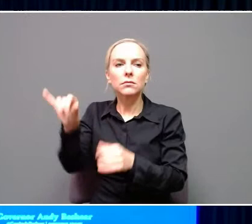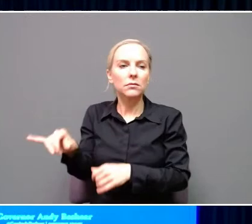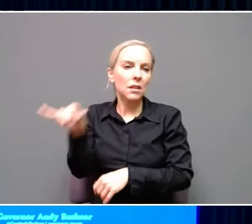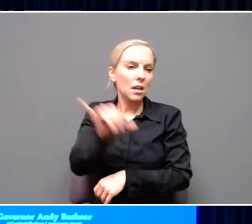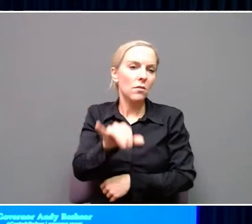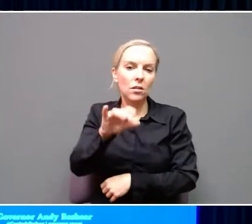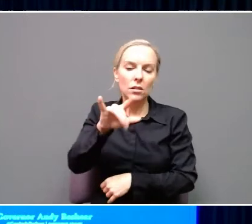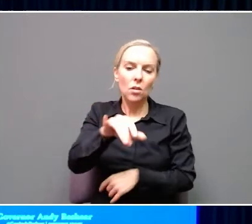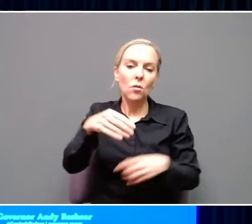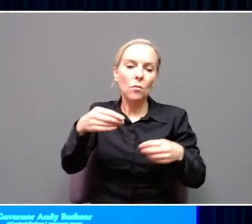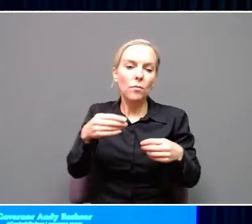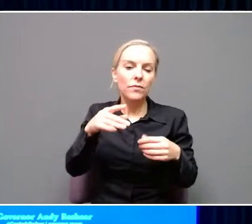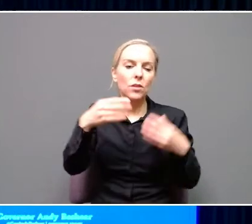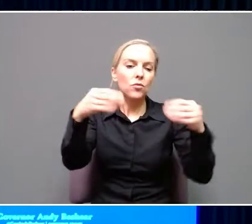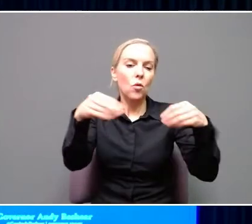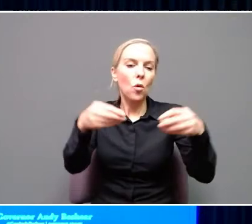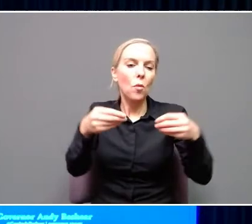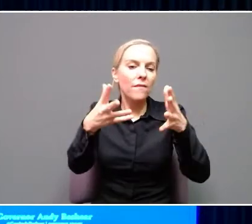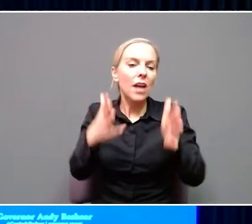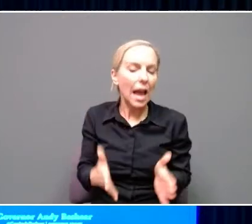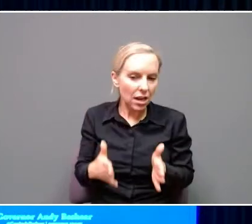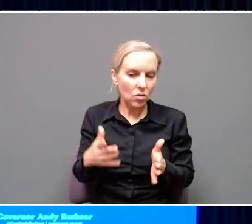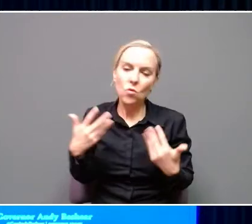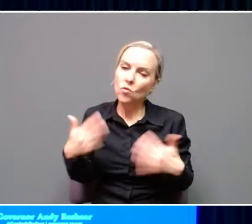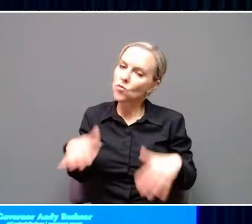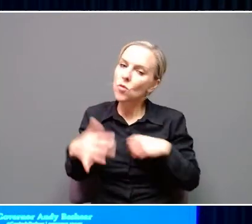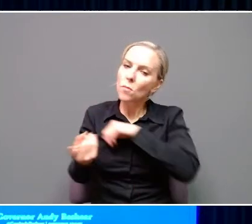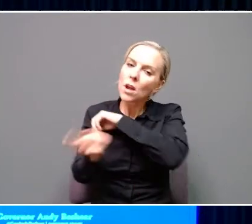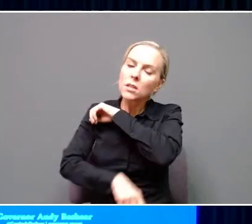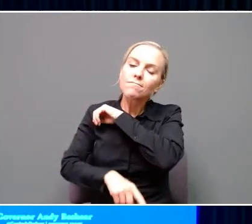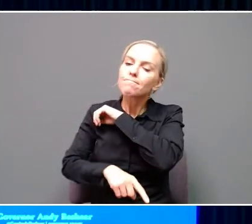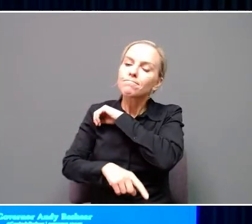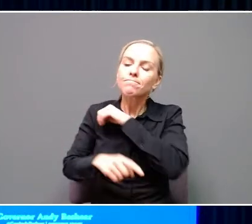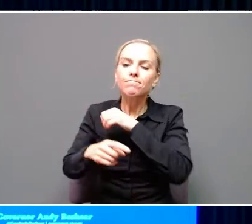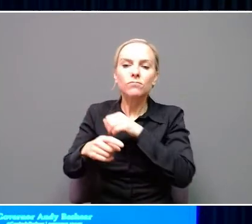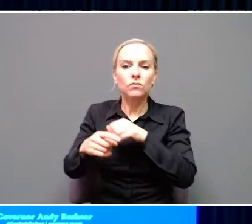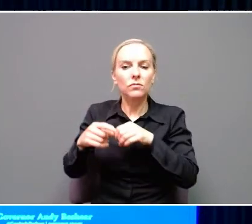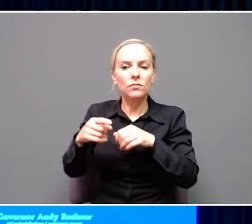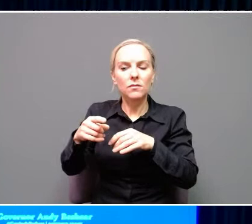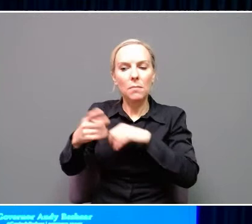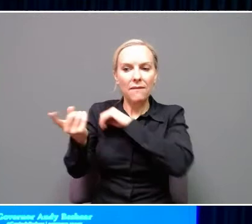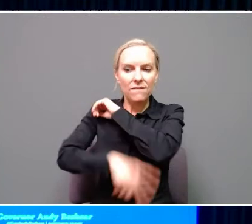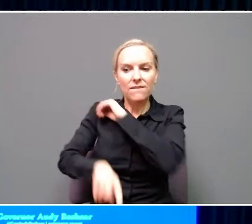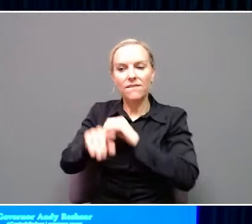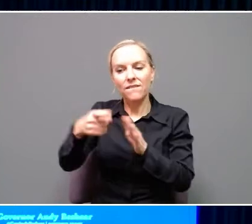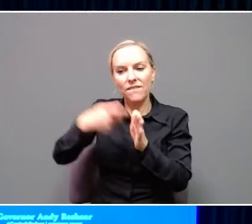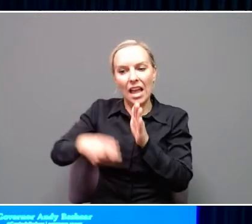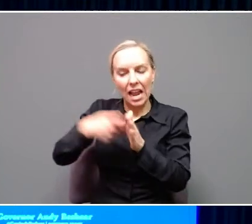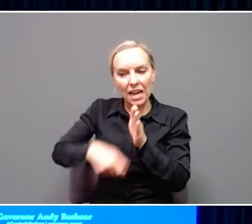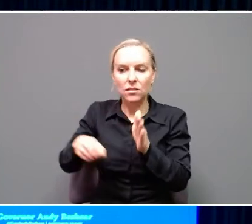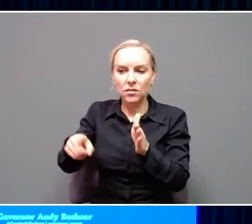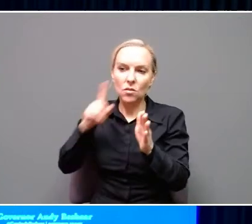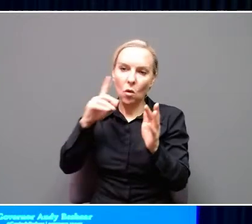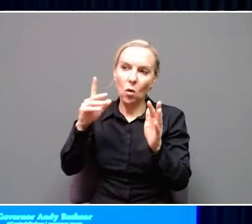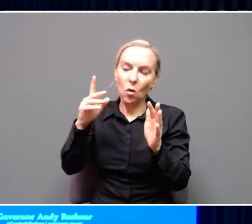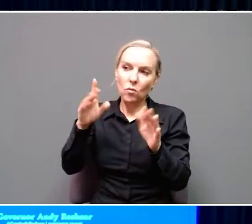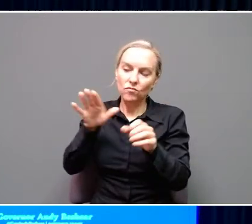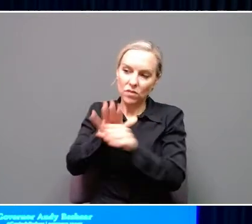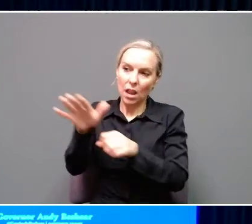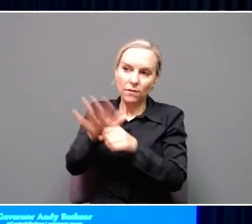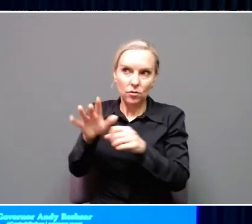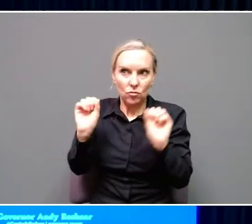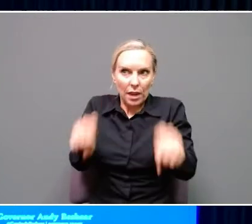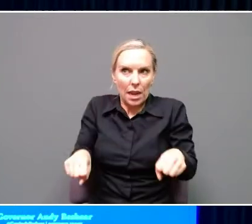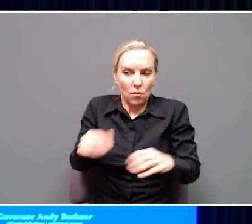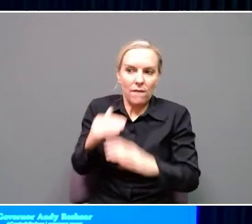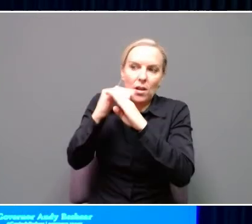well. They are significant, and they're significant enough to where our hope is this will prevent anybody